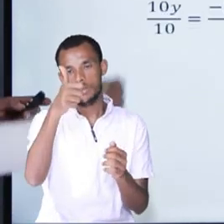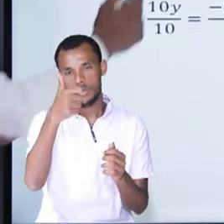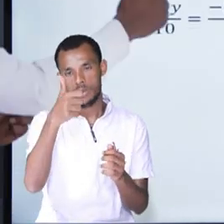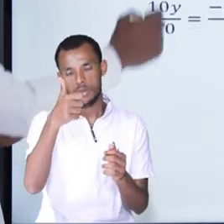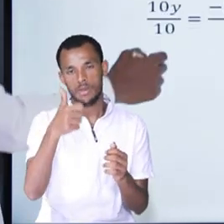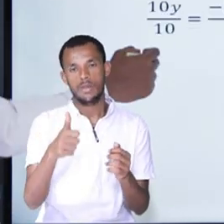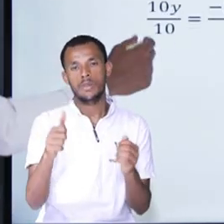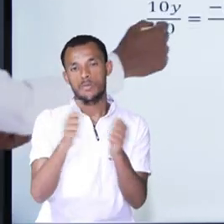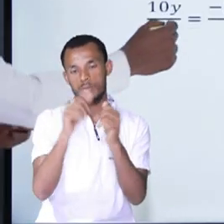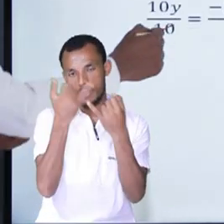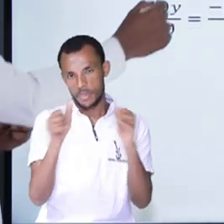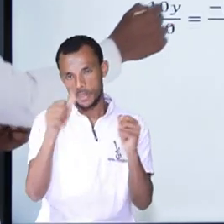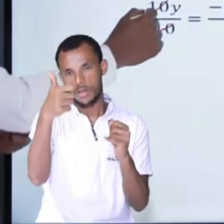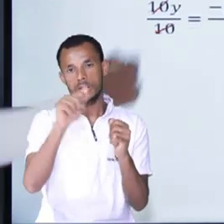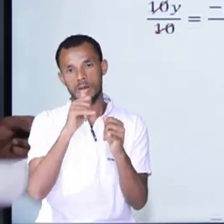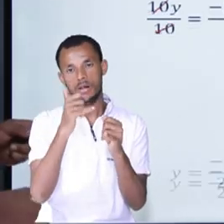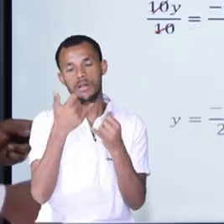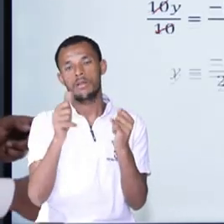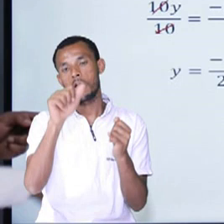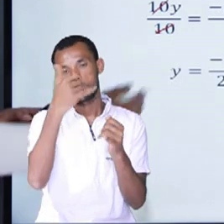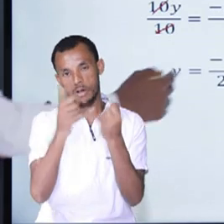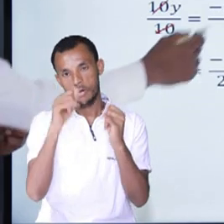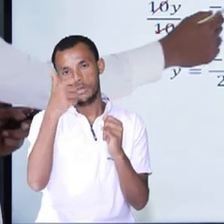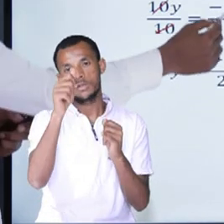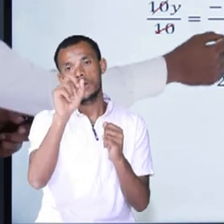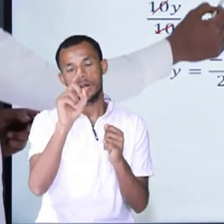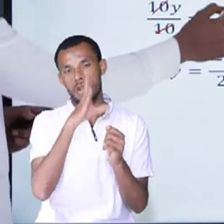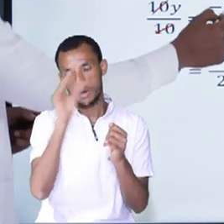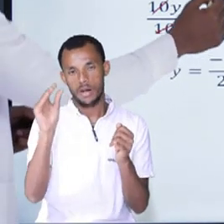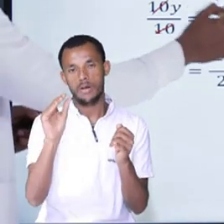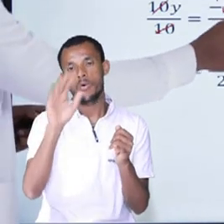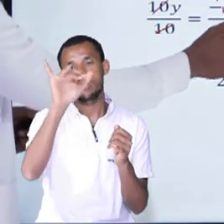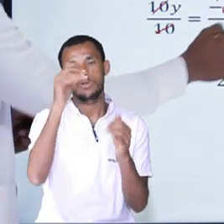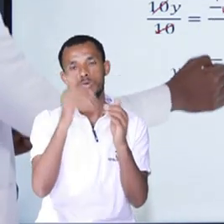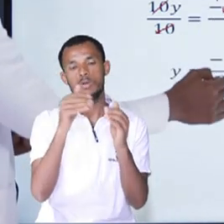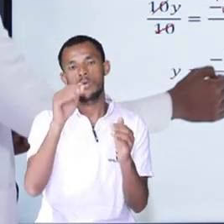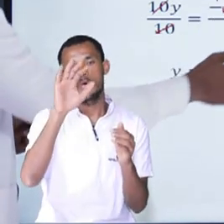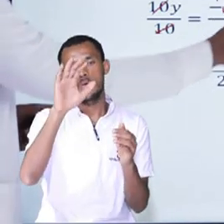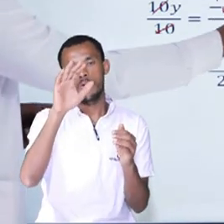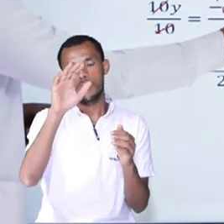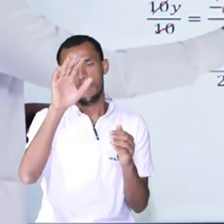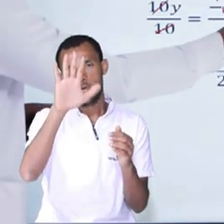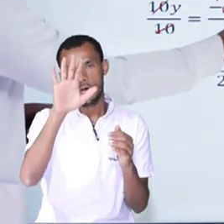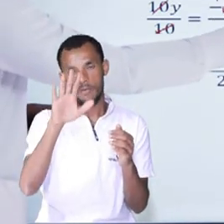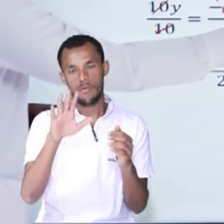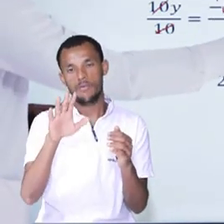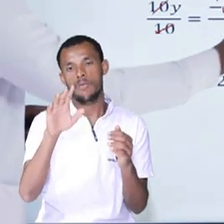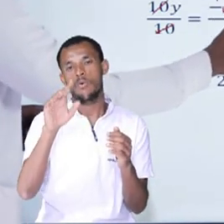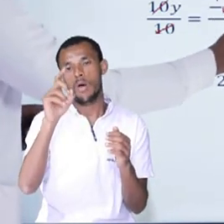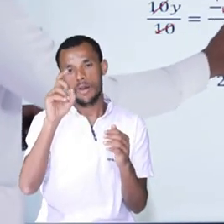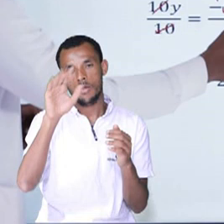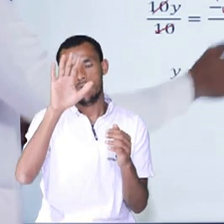If we divide by both sides 10, 10 is cancelled by 10. Then y is equal to by 5, 1, by 5, 2, and by